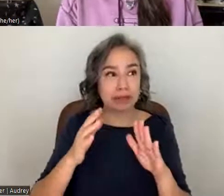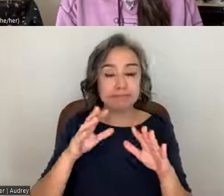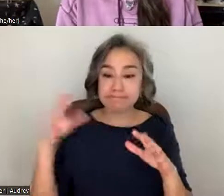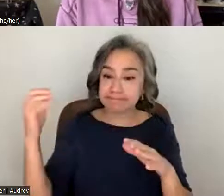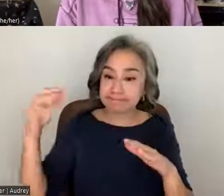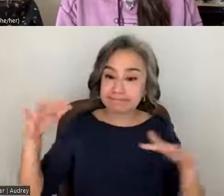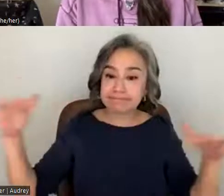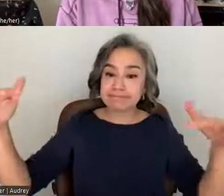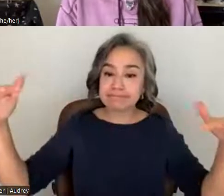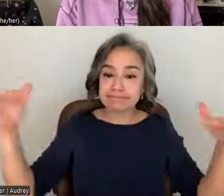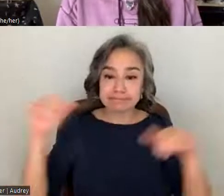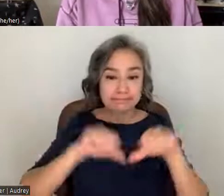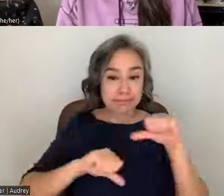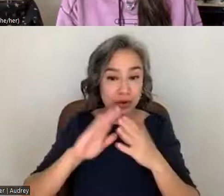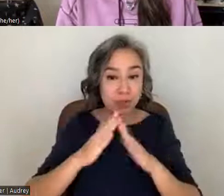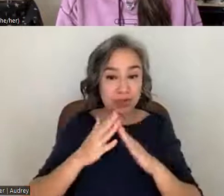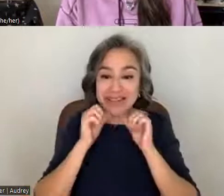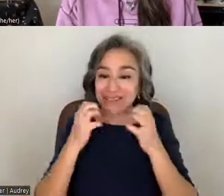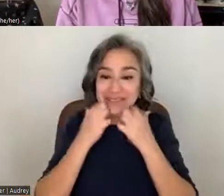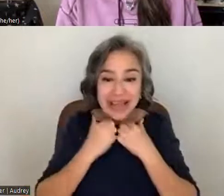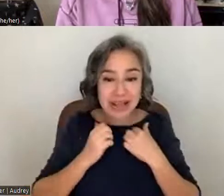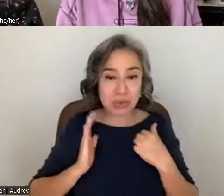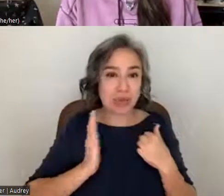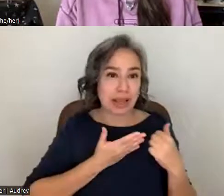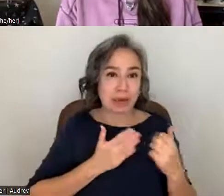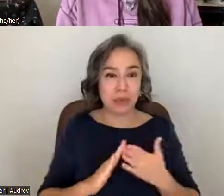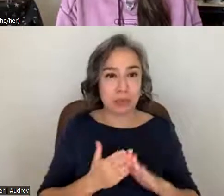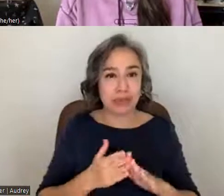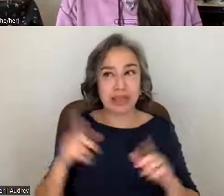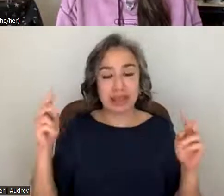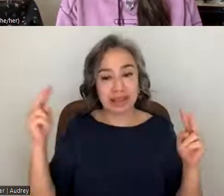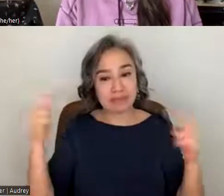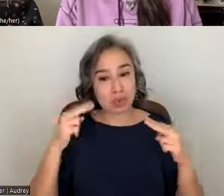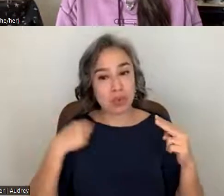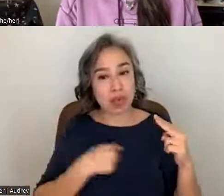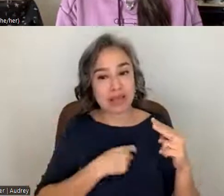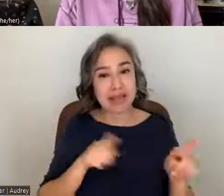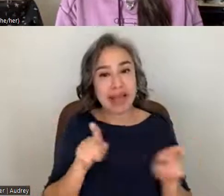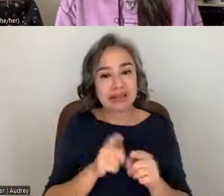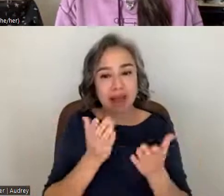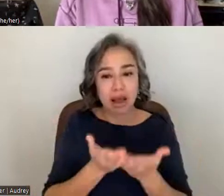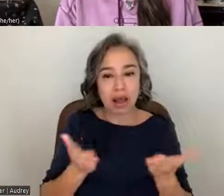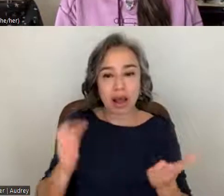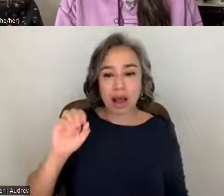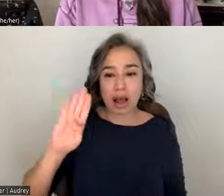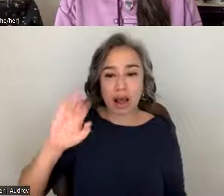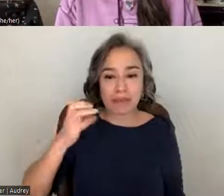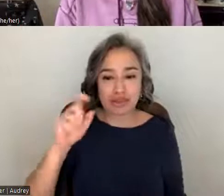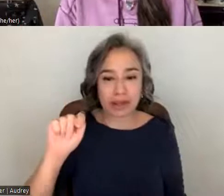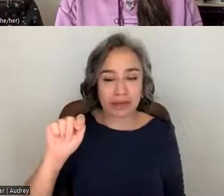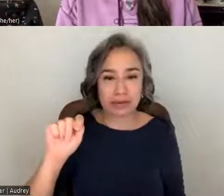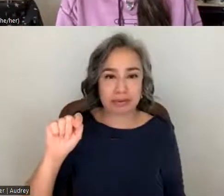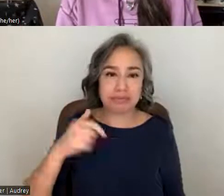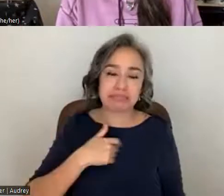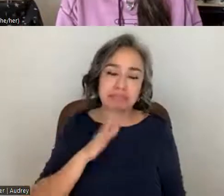the scientific community, that we're objects. And so I'll get more into that as we,